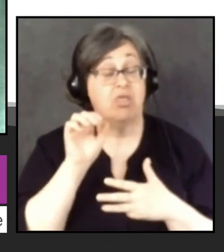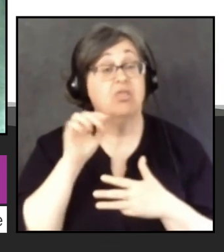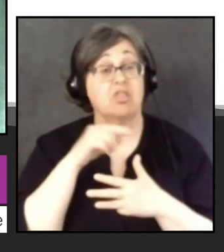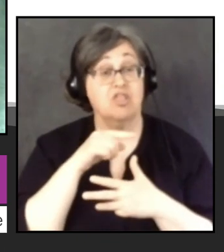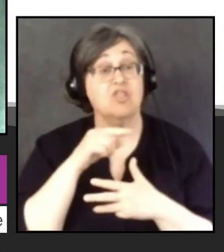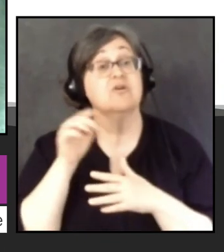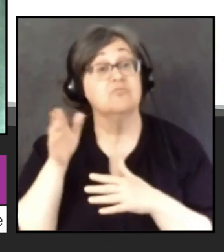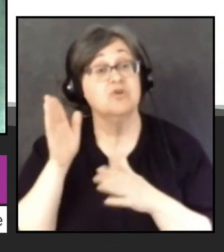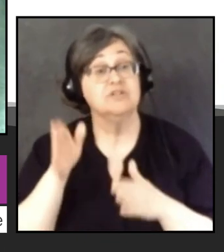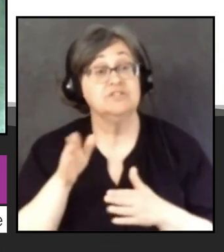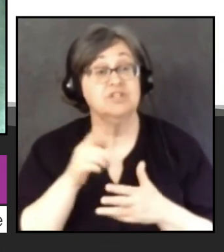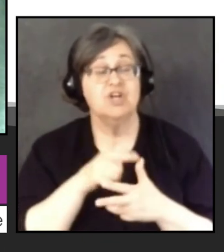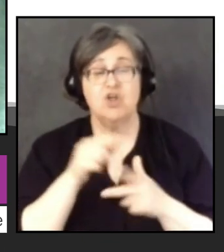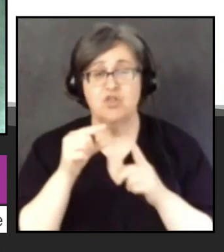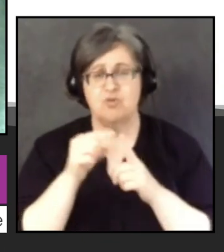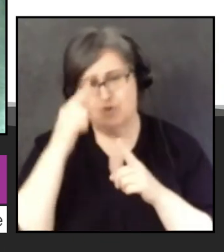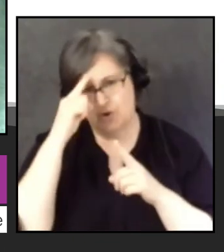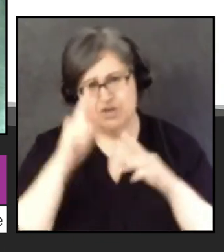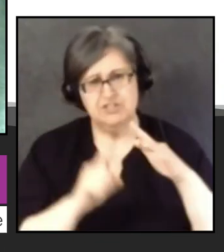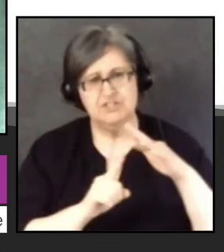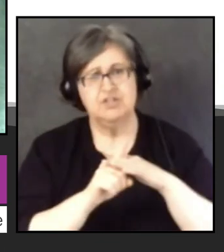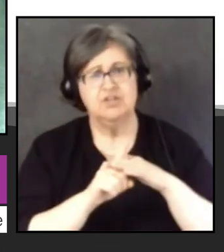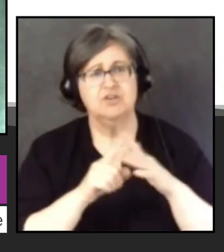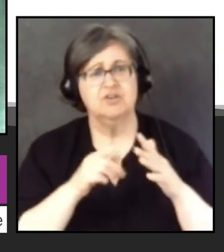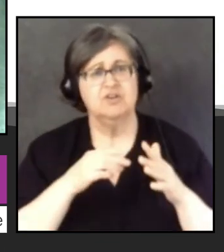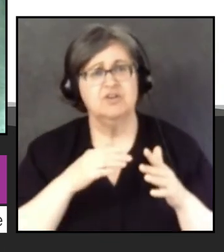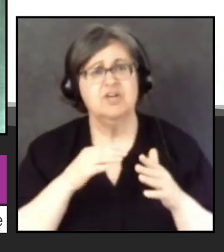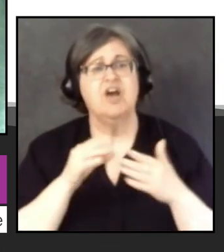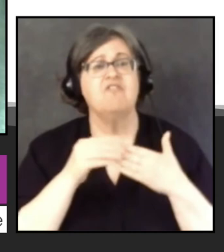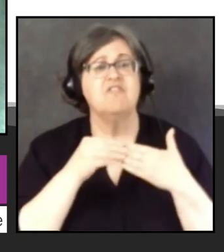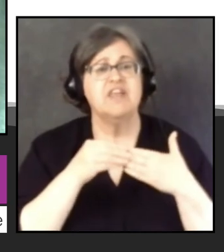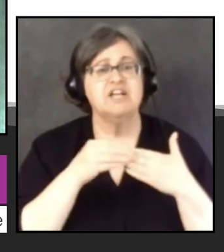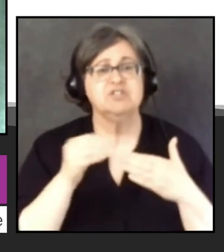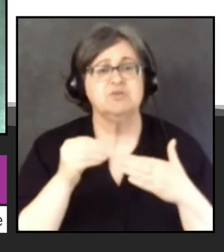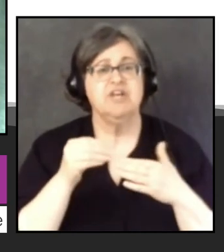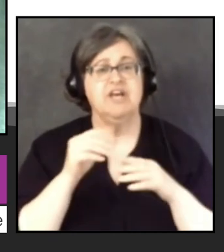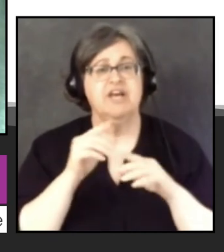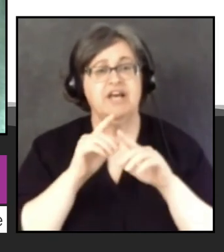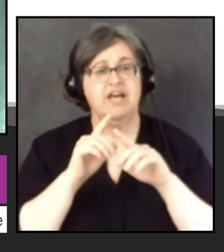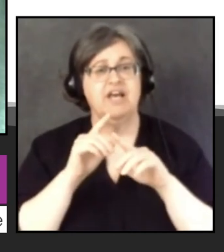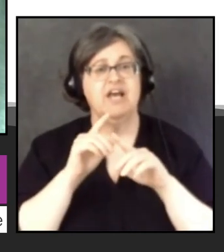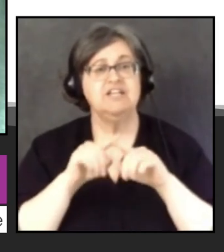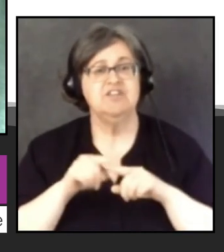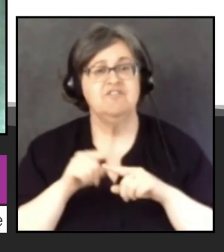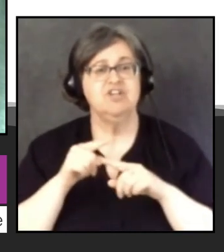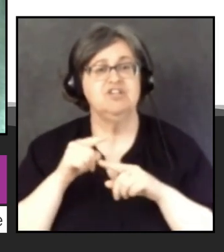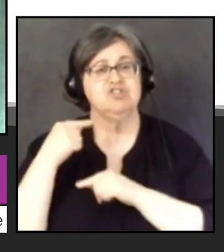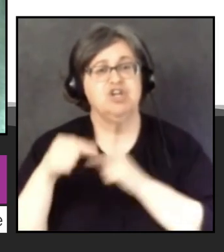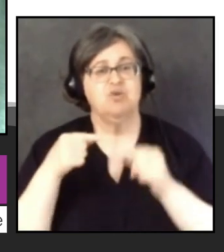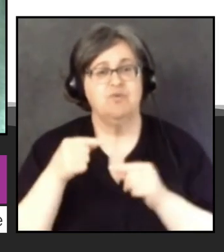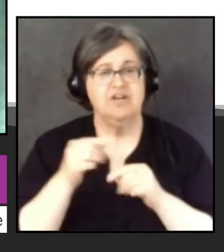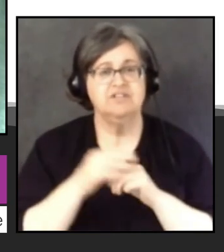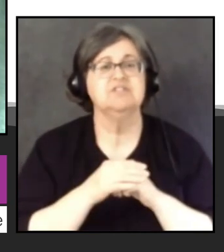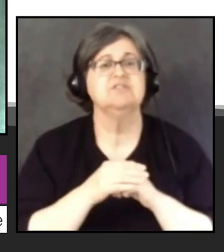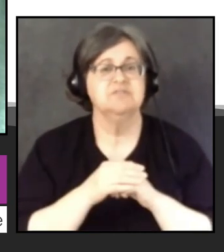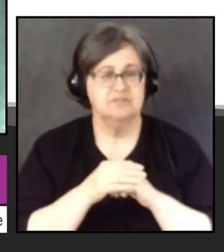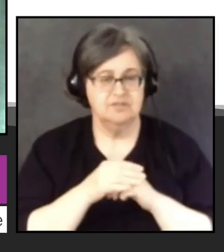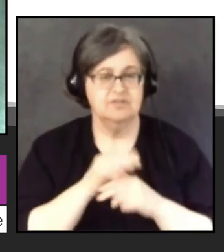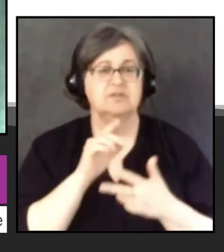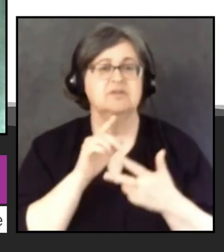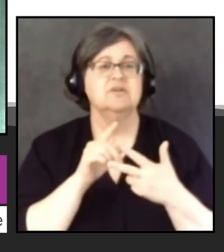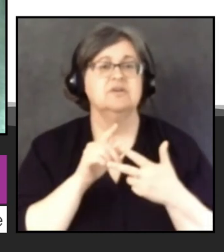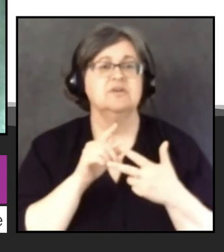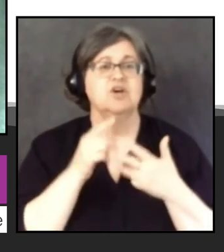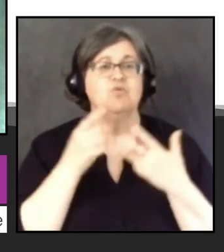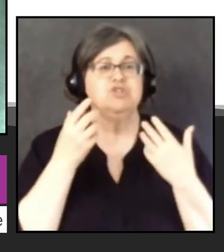the words that came into my spirit were flexibility and intergenerational processes, restorative action, and dreams